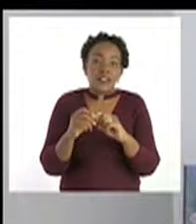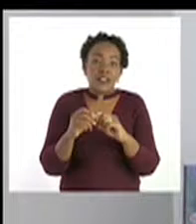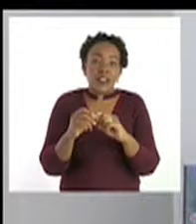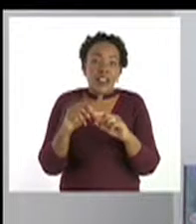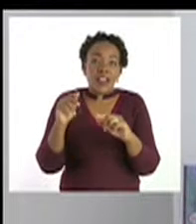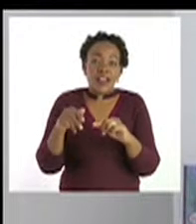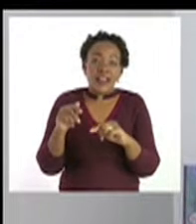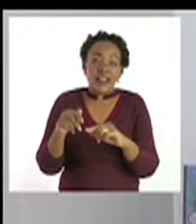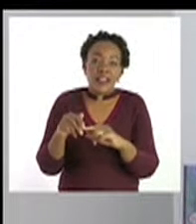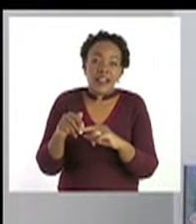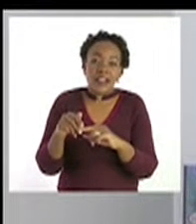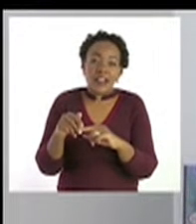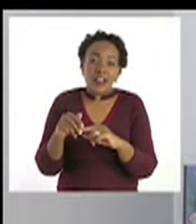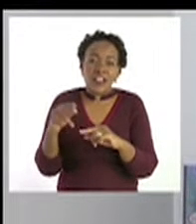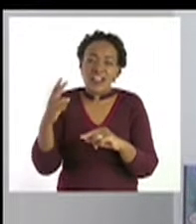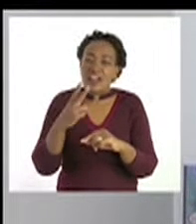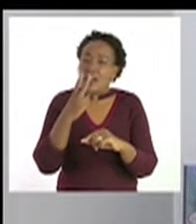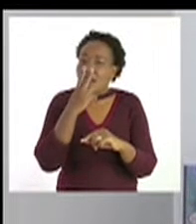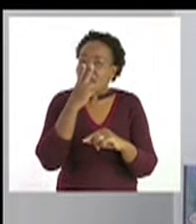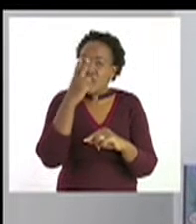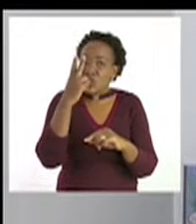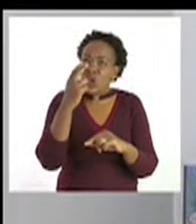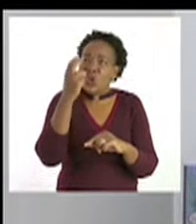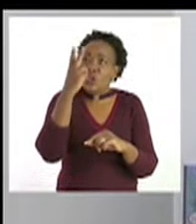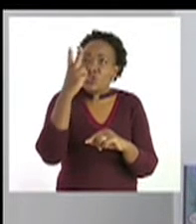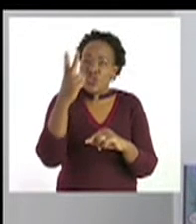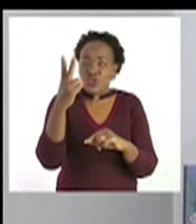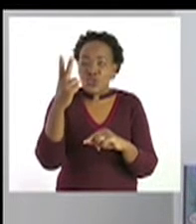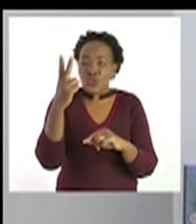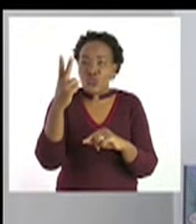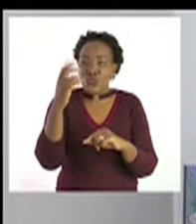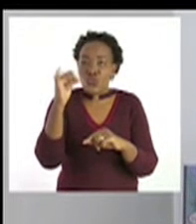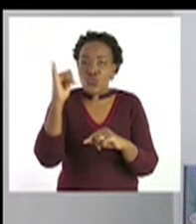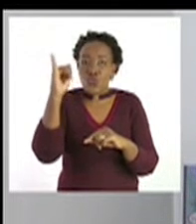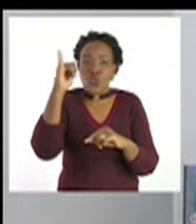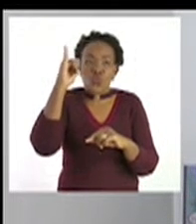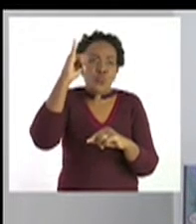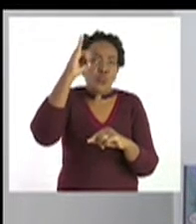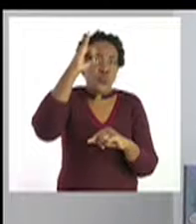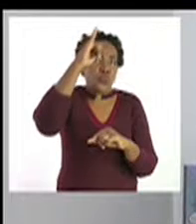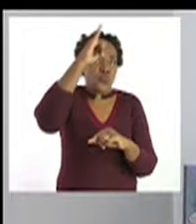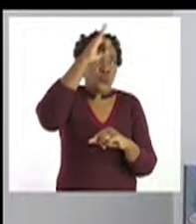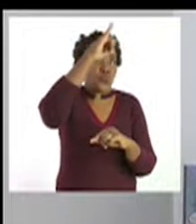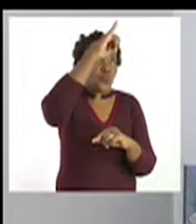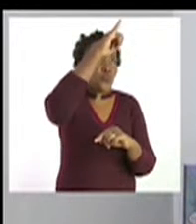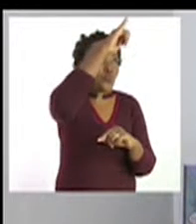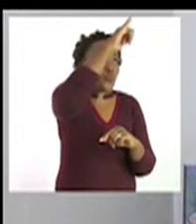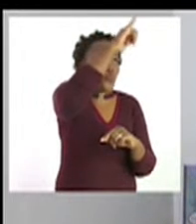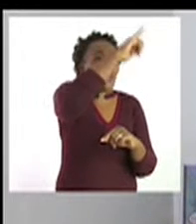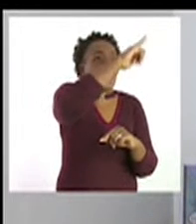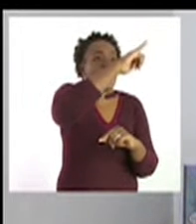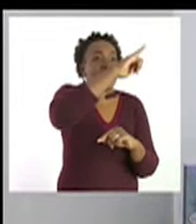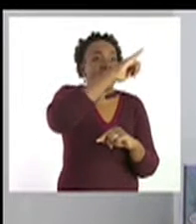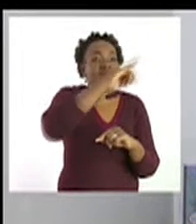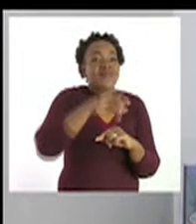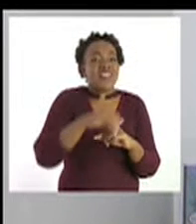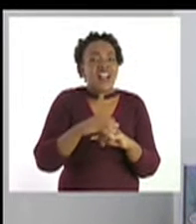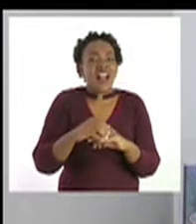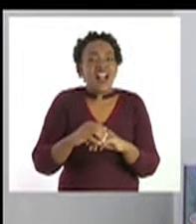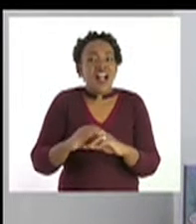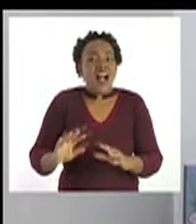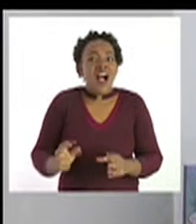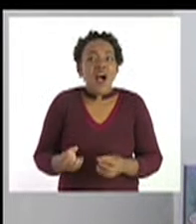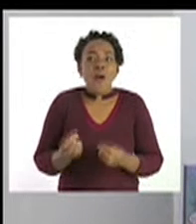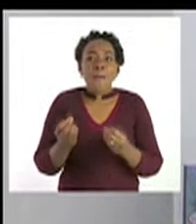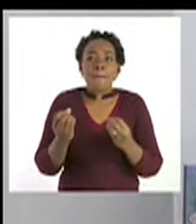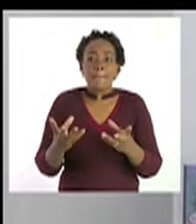And I saw also 2 planes flying above. How many